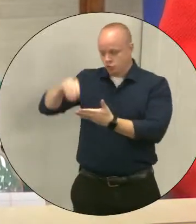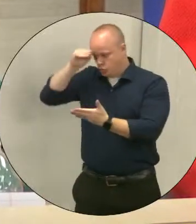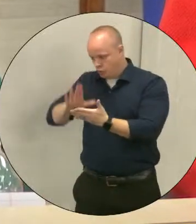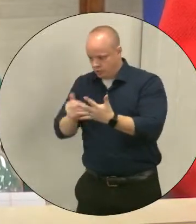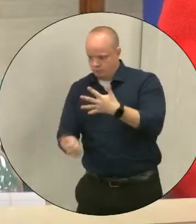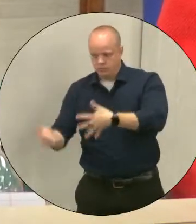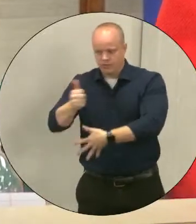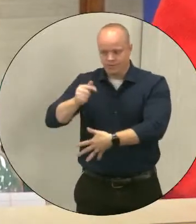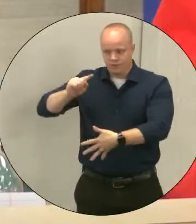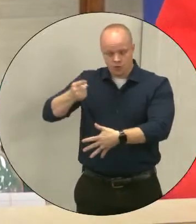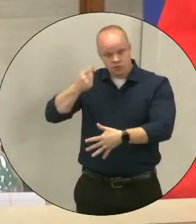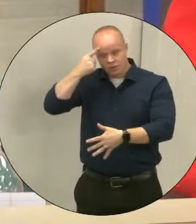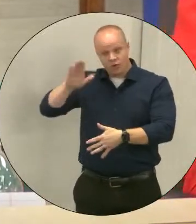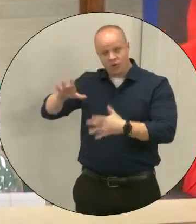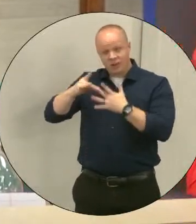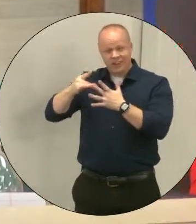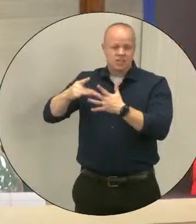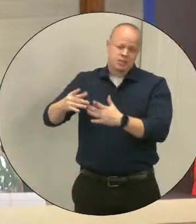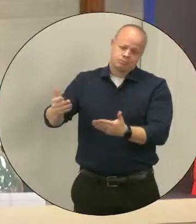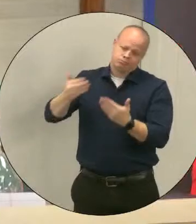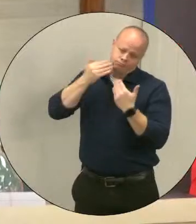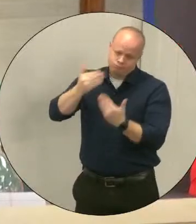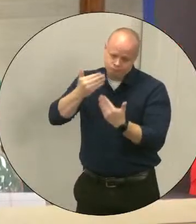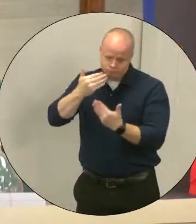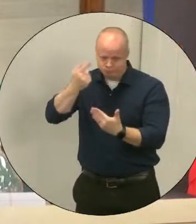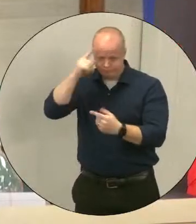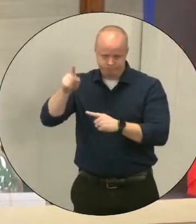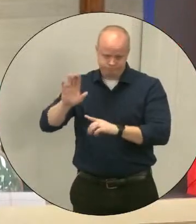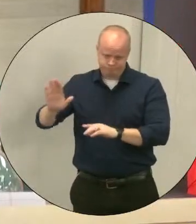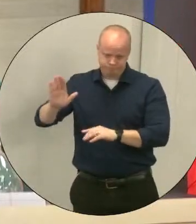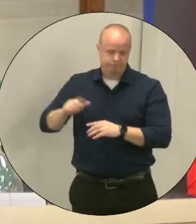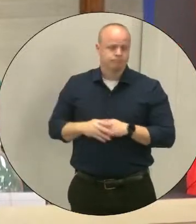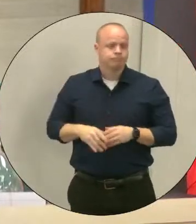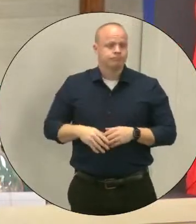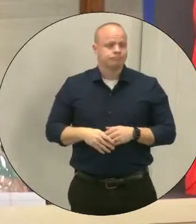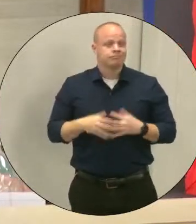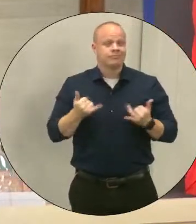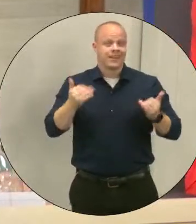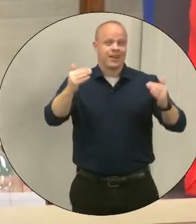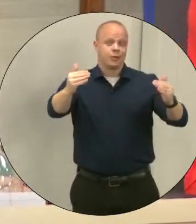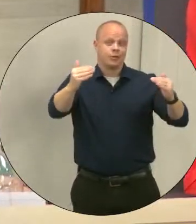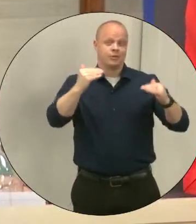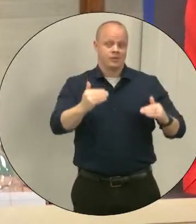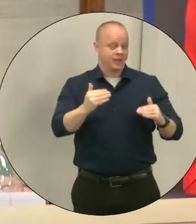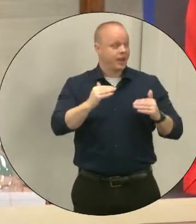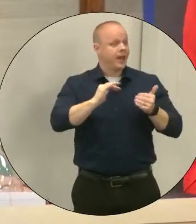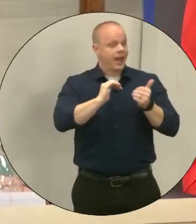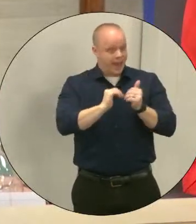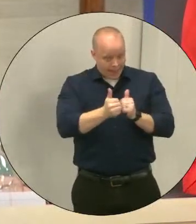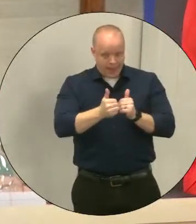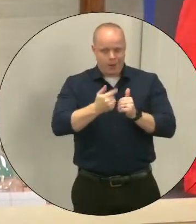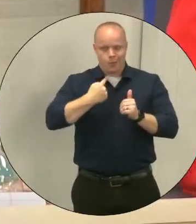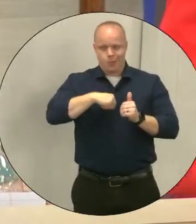her leadership, I just want to express my gratitude. With that, we're going to move into how we're going to handle